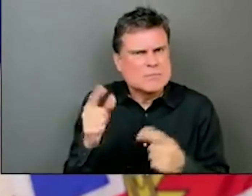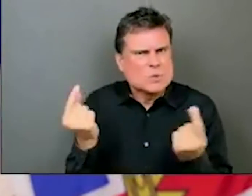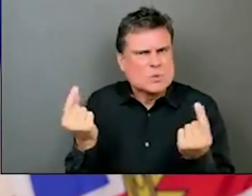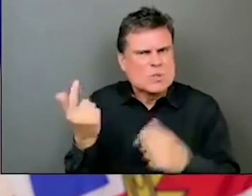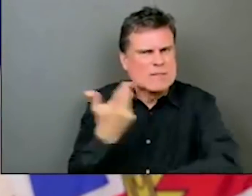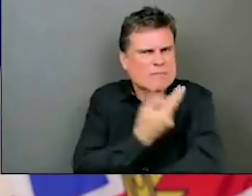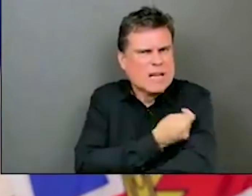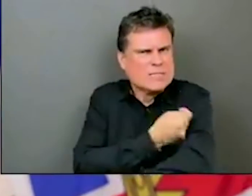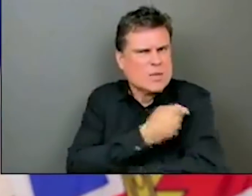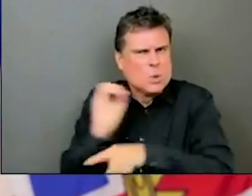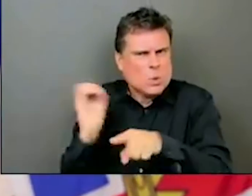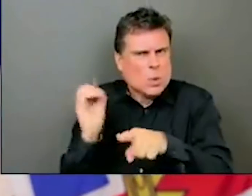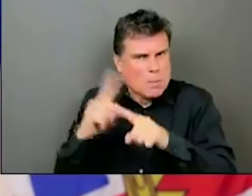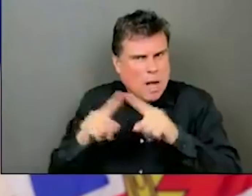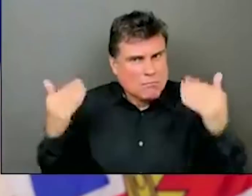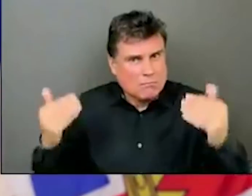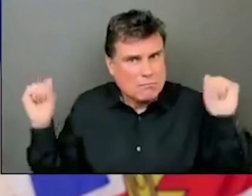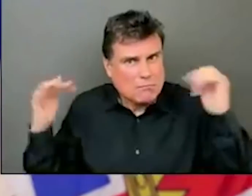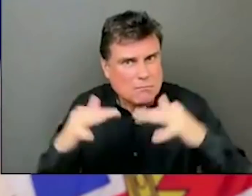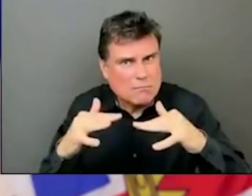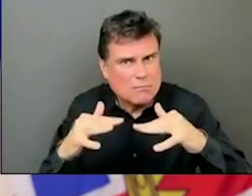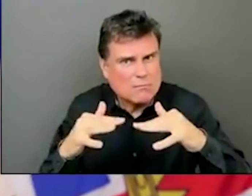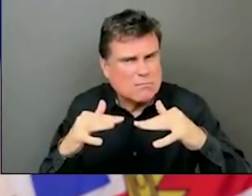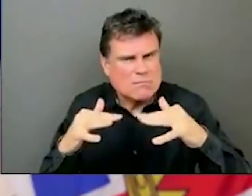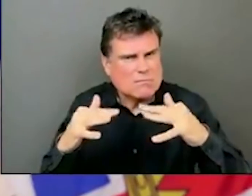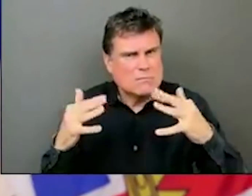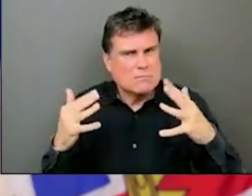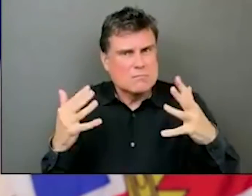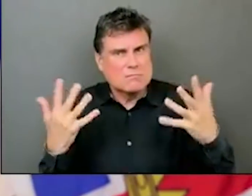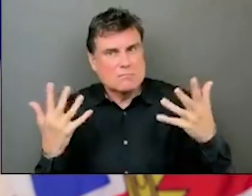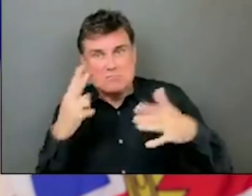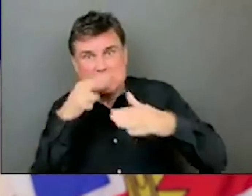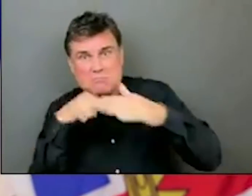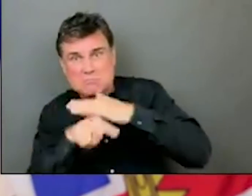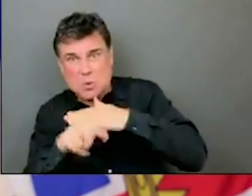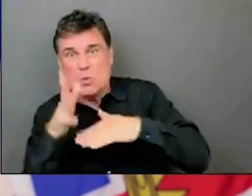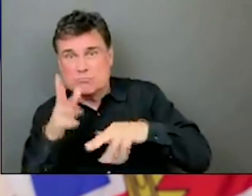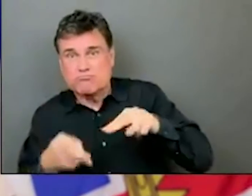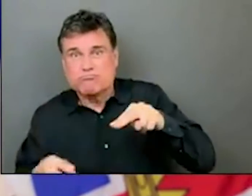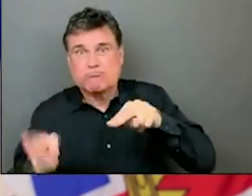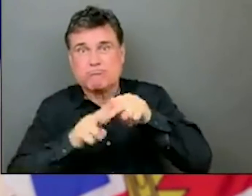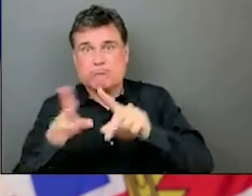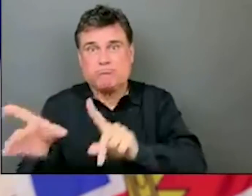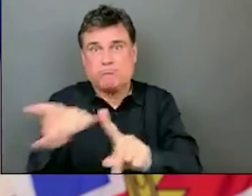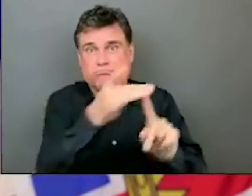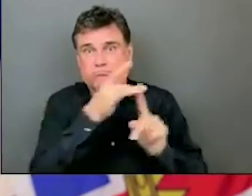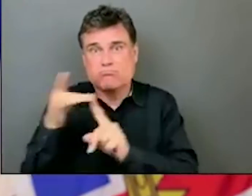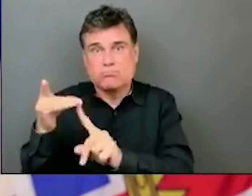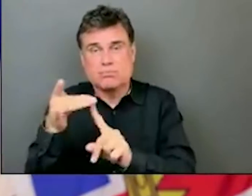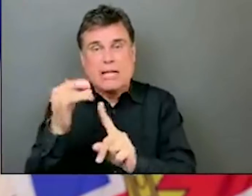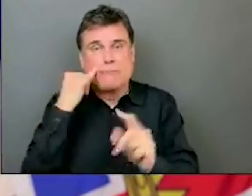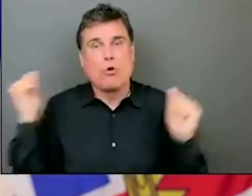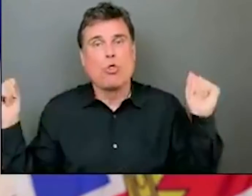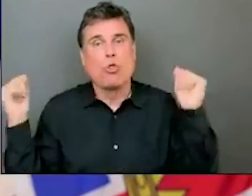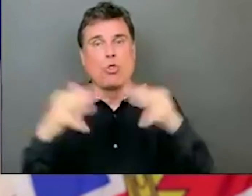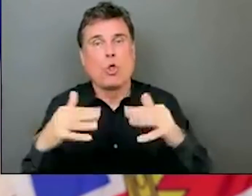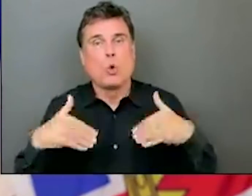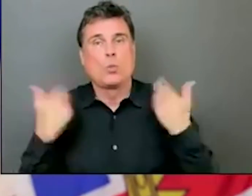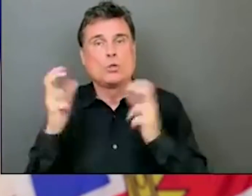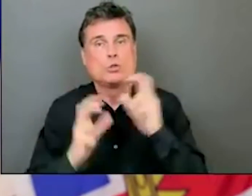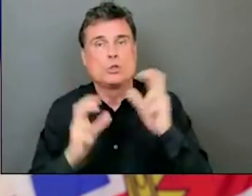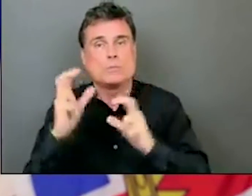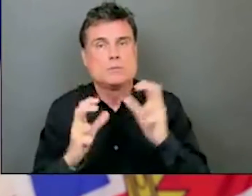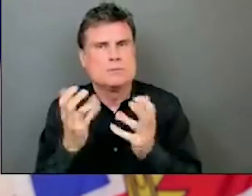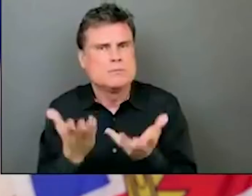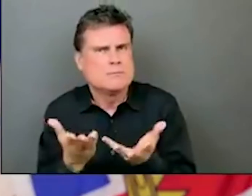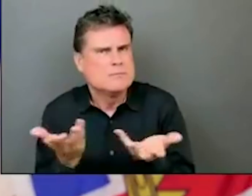should we expect to see an increase in transmission? And if so, are you okay with that? And if you're not expecting the numbers to